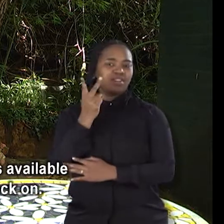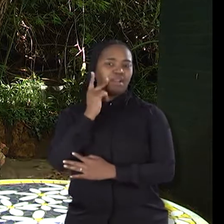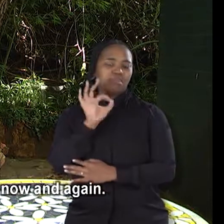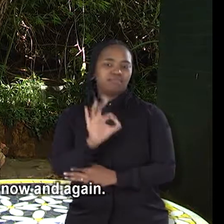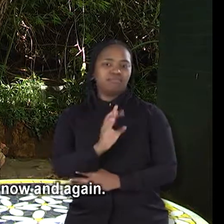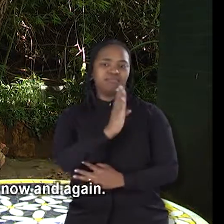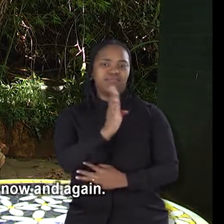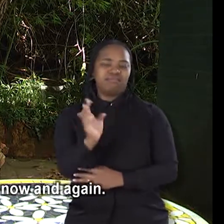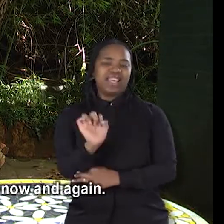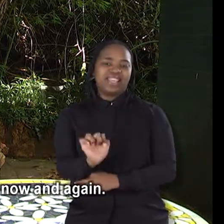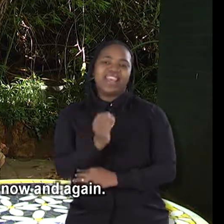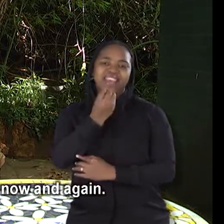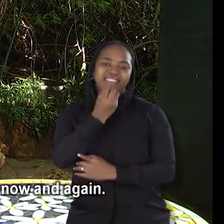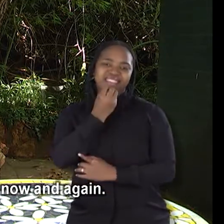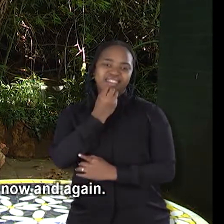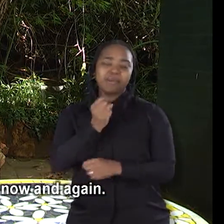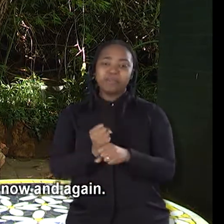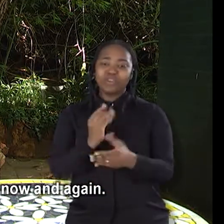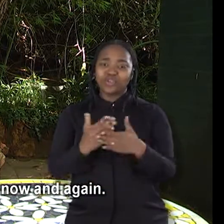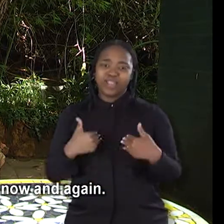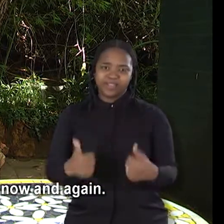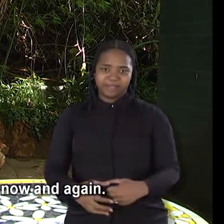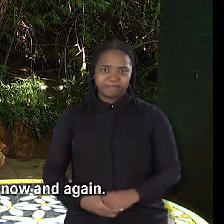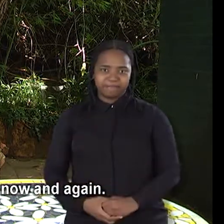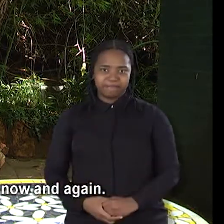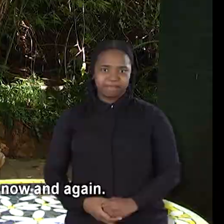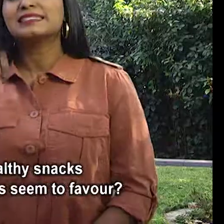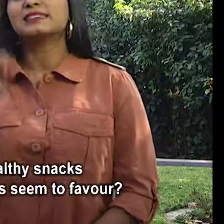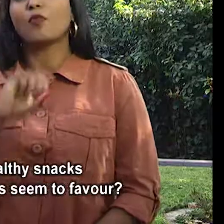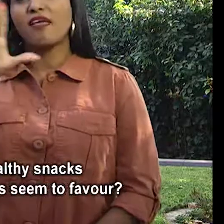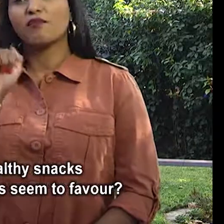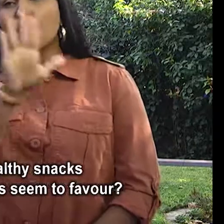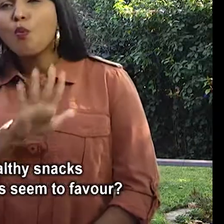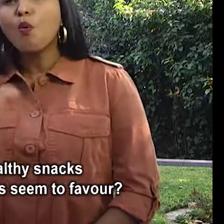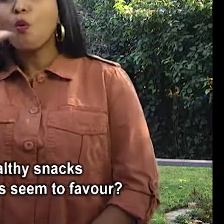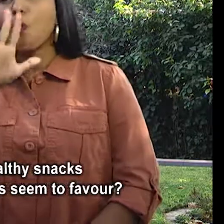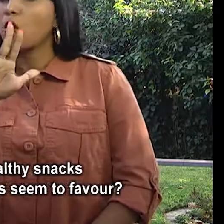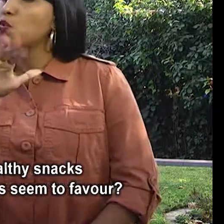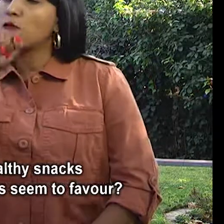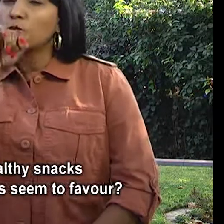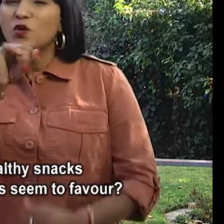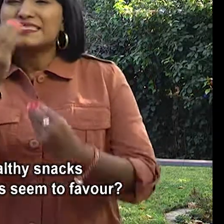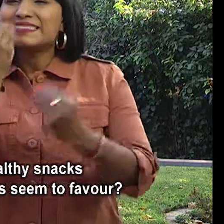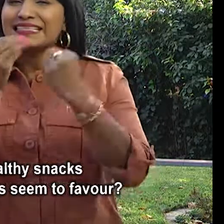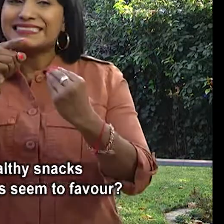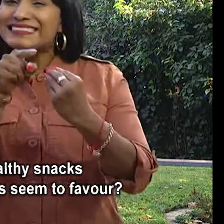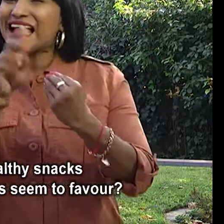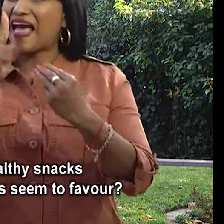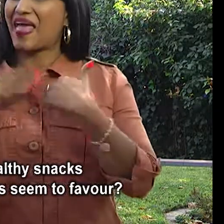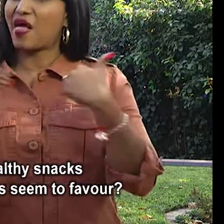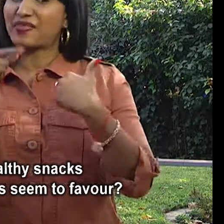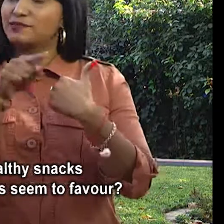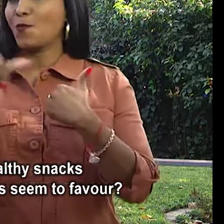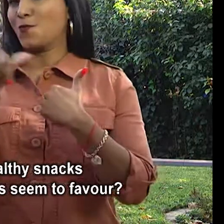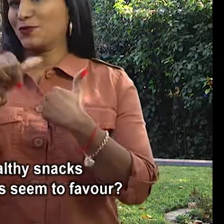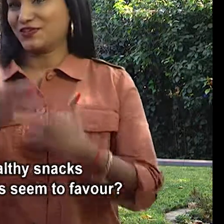snack on And otherwise snacks is now and again What unhealthy snacks do South Africans seem to favour?